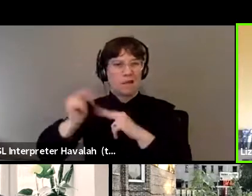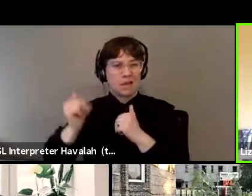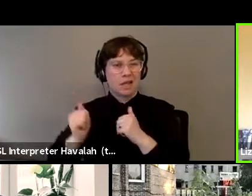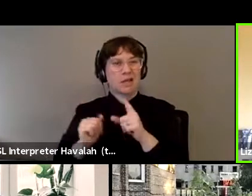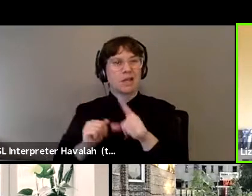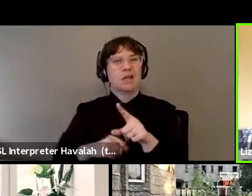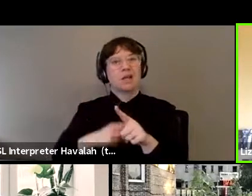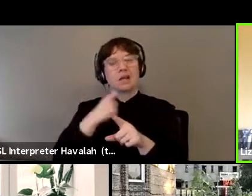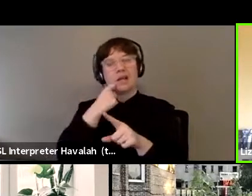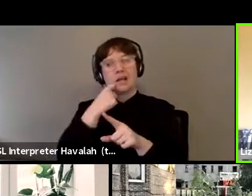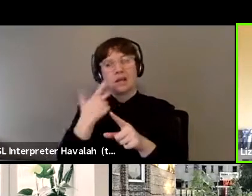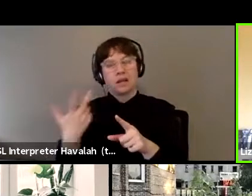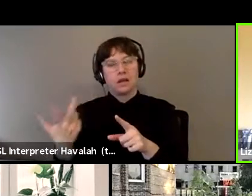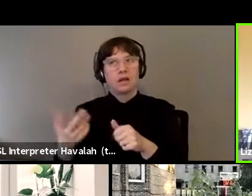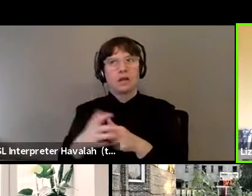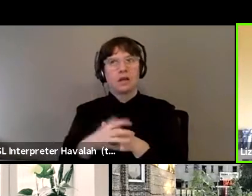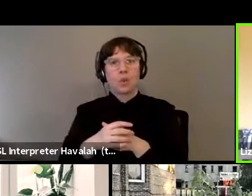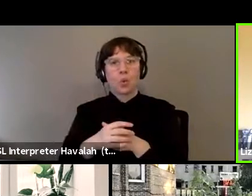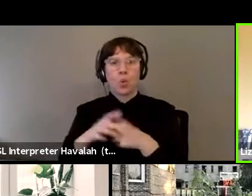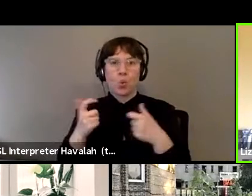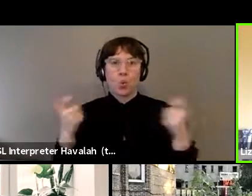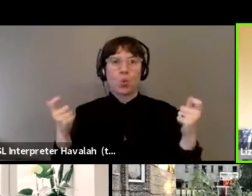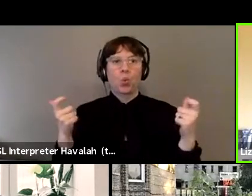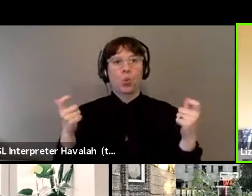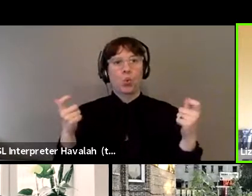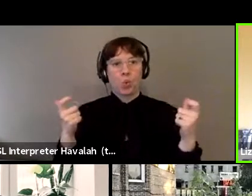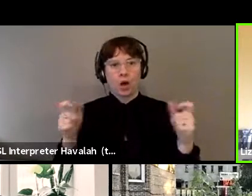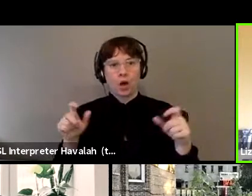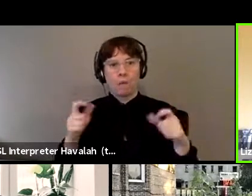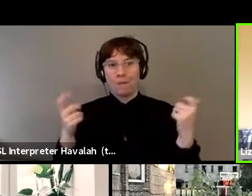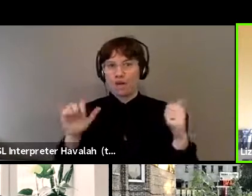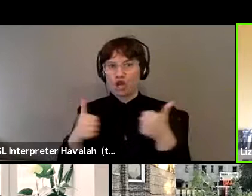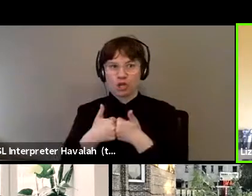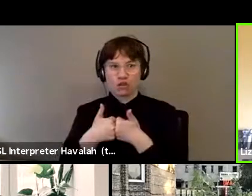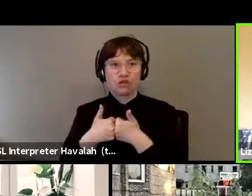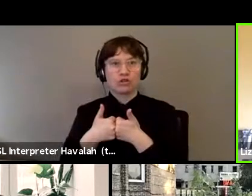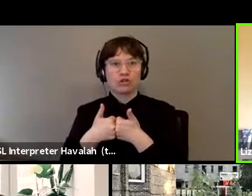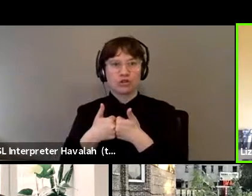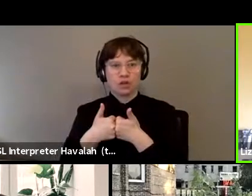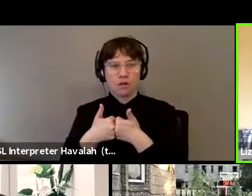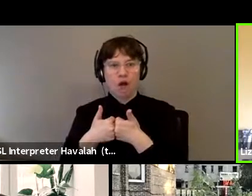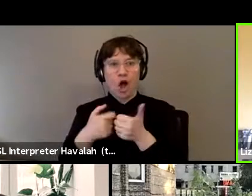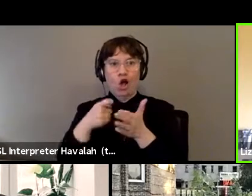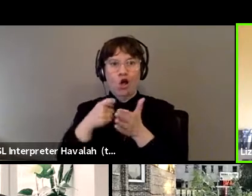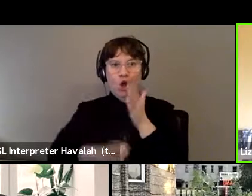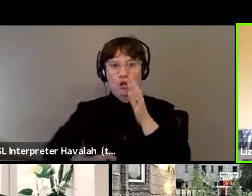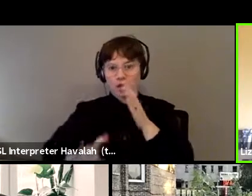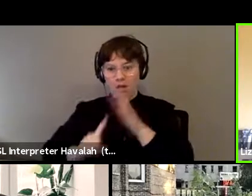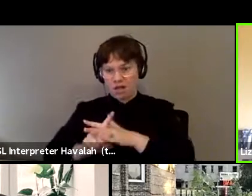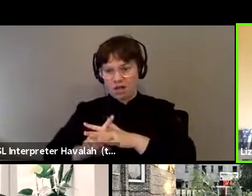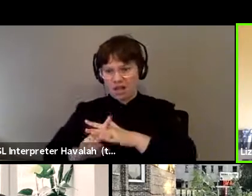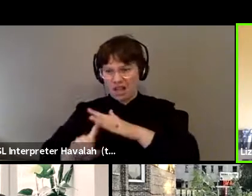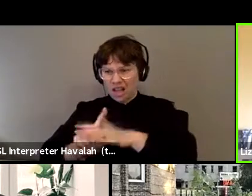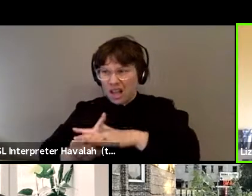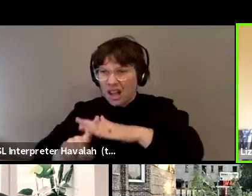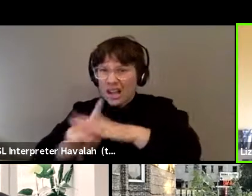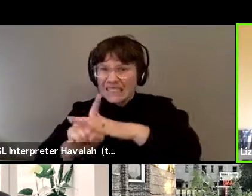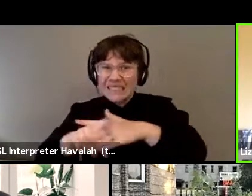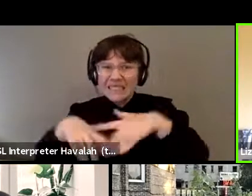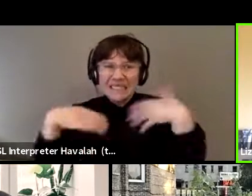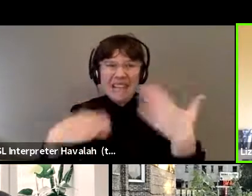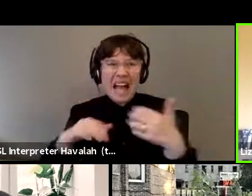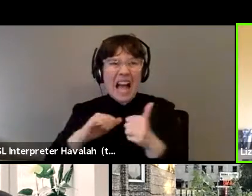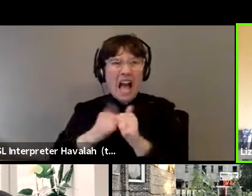has been a huge challenge because like costs keep coming up and we're like, can we make money on the building while